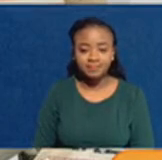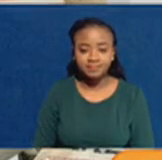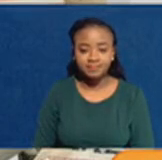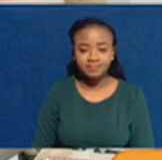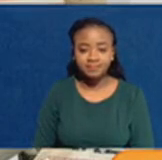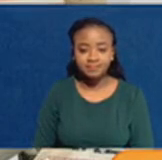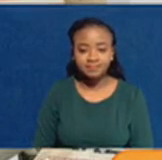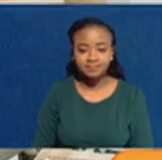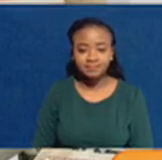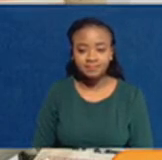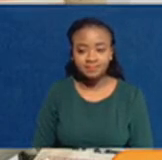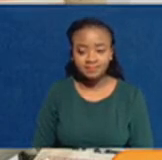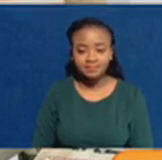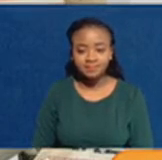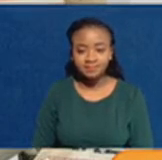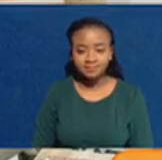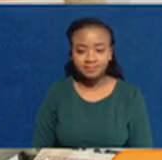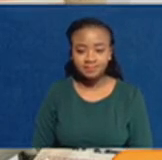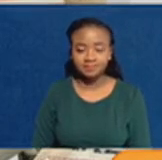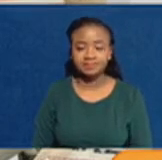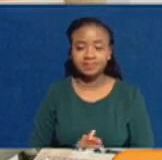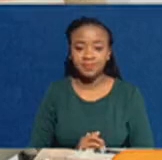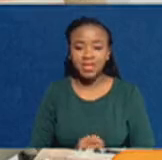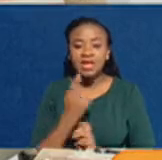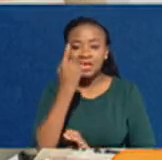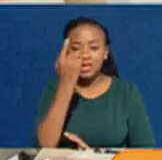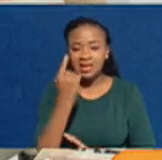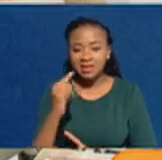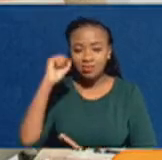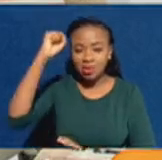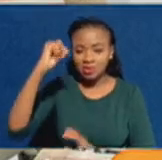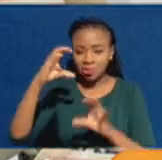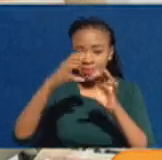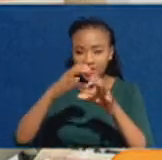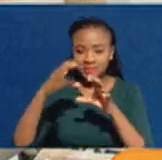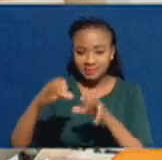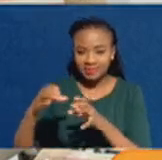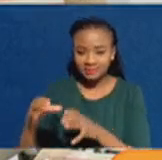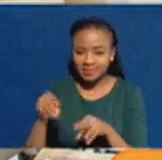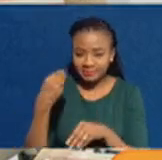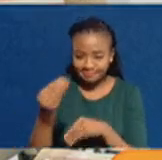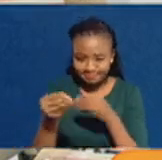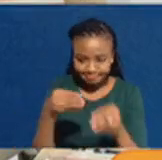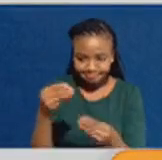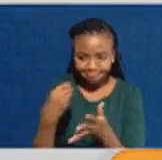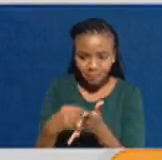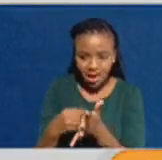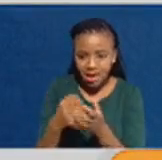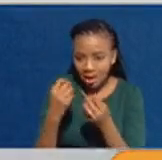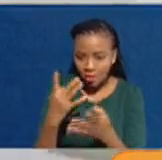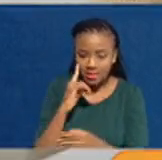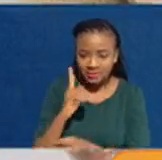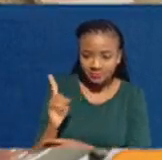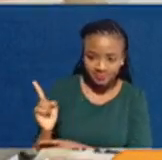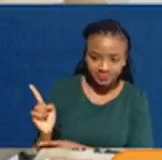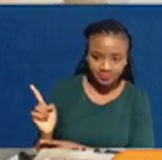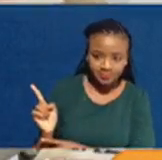Kenya 25.8 million Kenya shillings, KANU 23.9 million Kenya shillings,